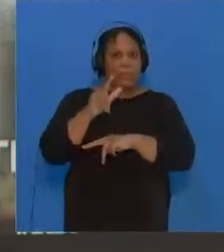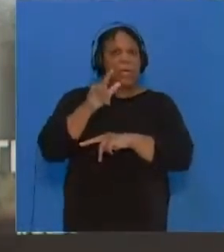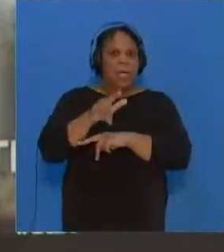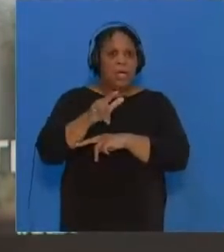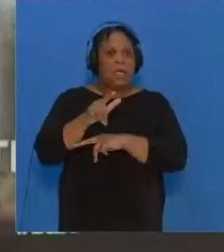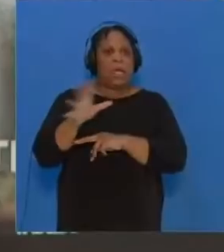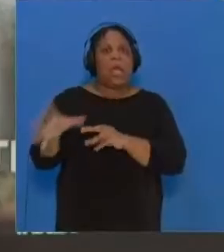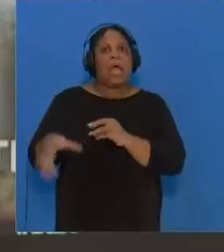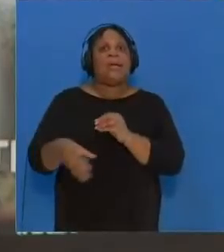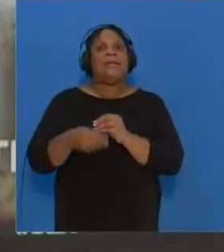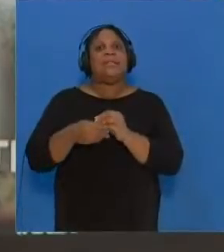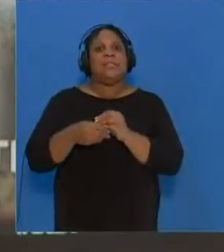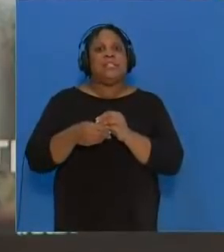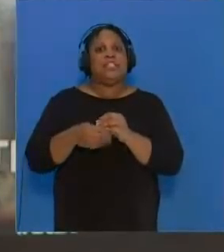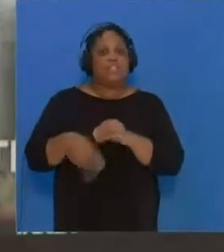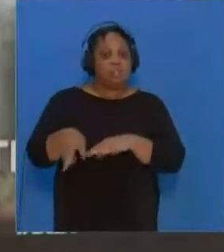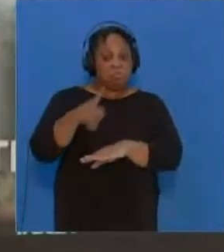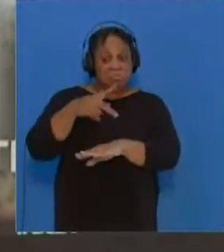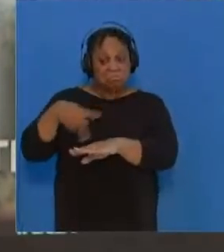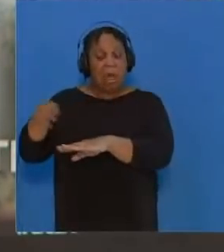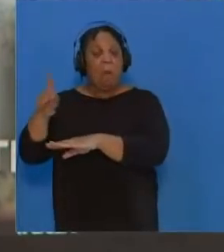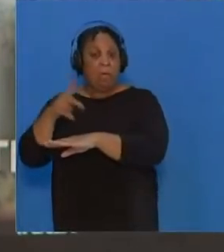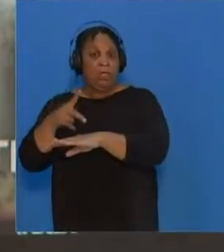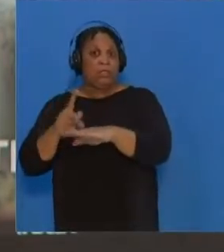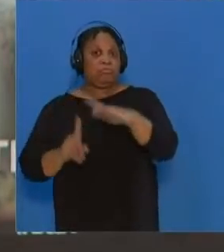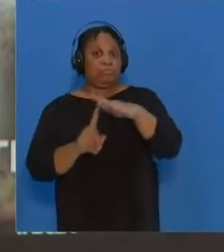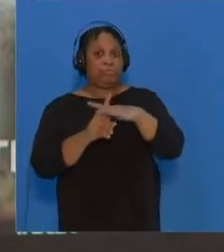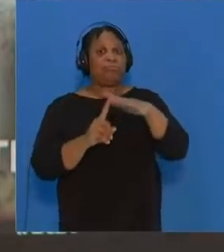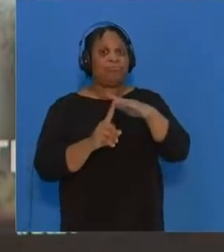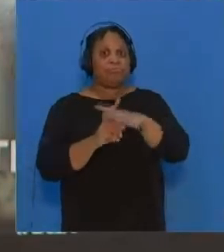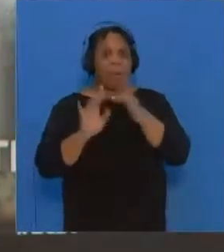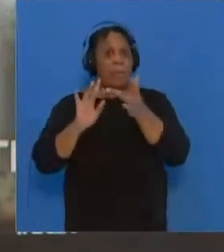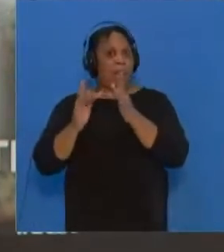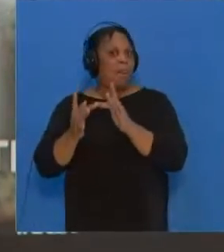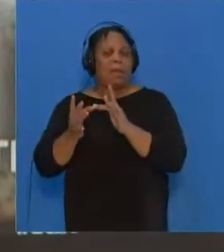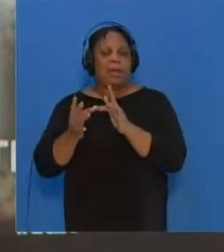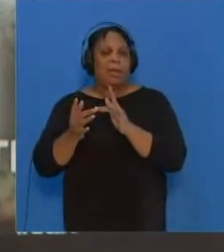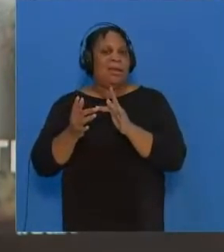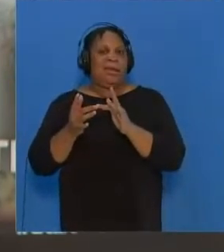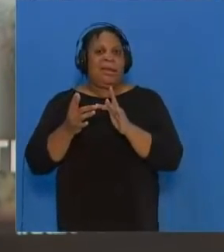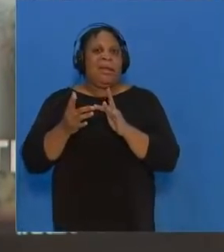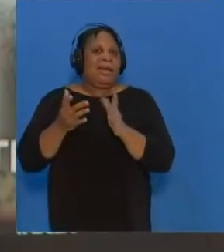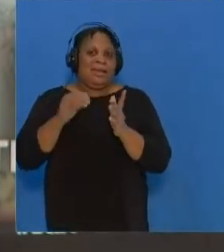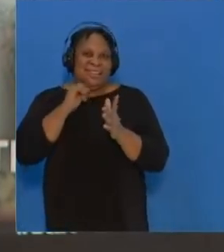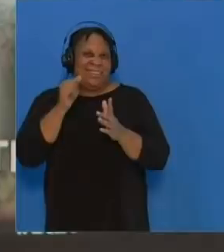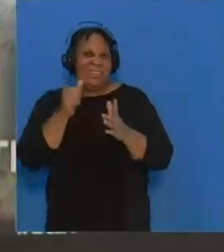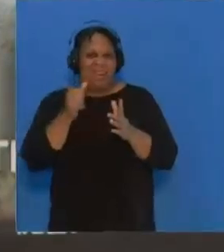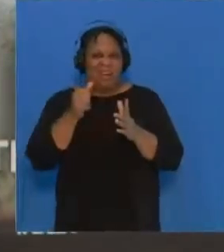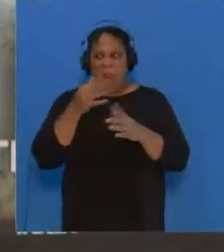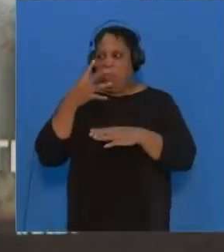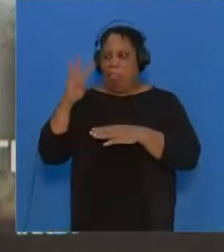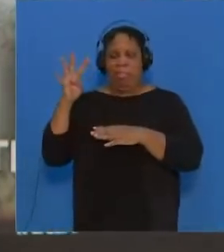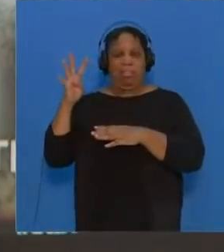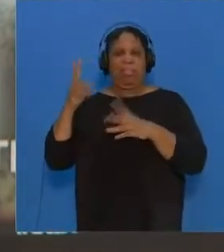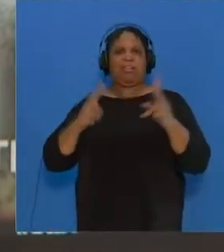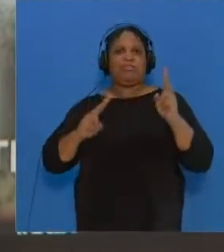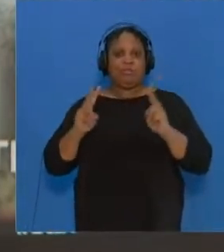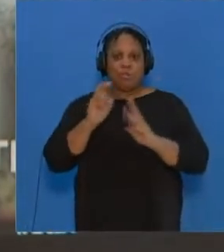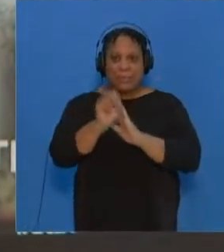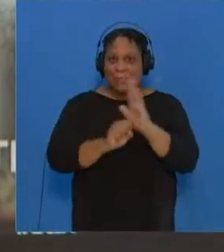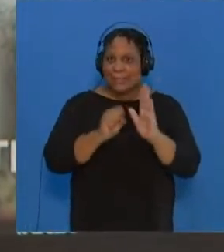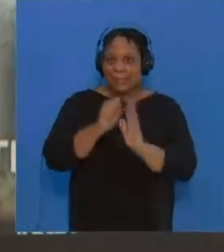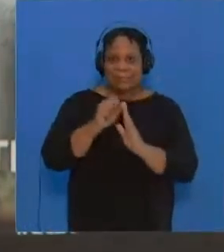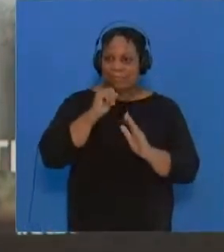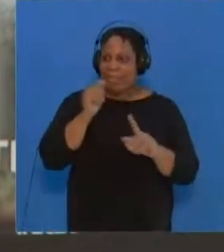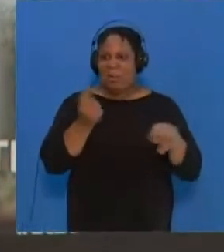expect additional properties that may come online. We're not expecting, as I said, I'm not prepared to write off our tourism season, and we're not going to